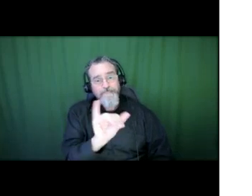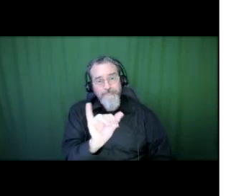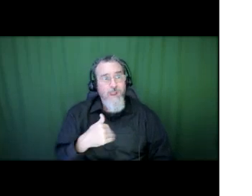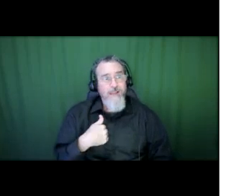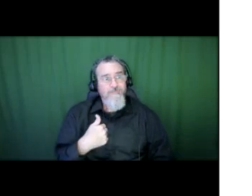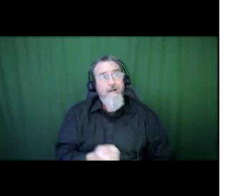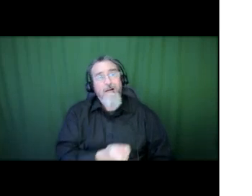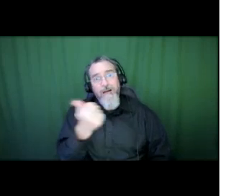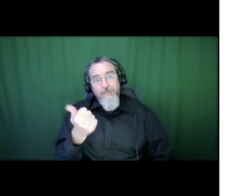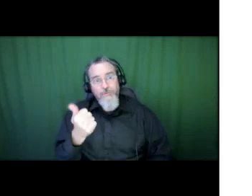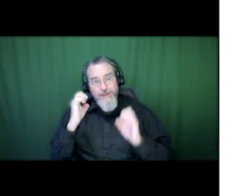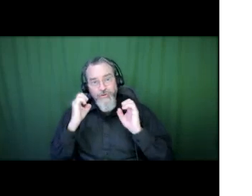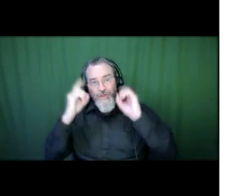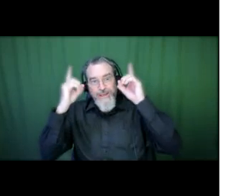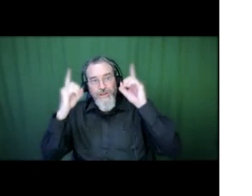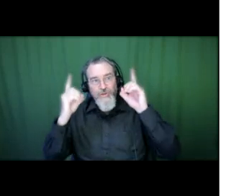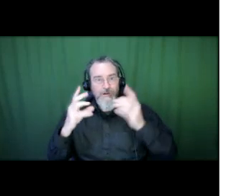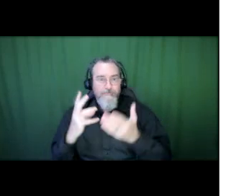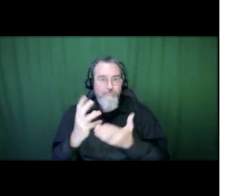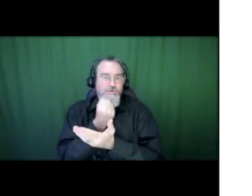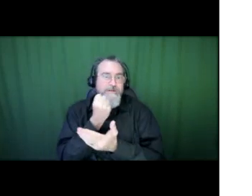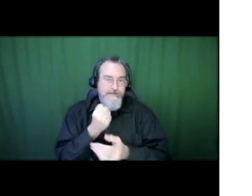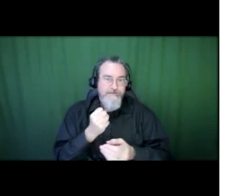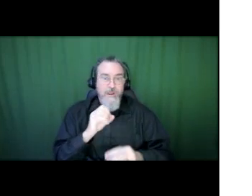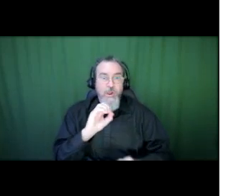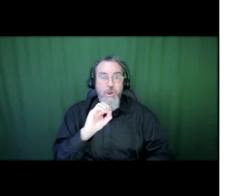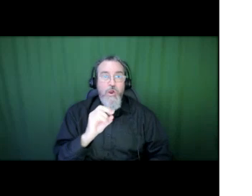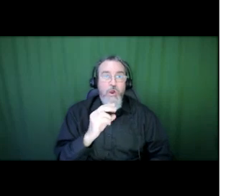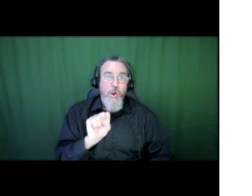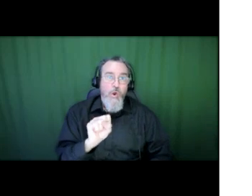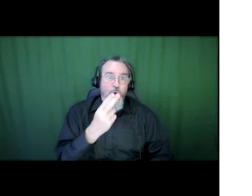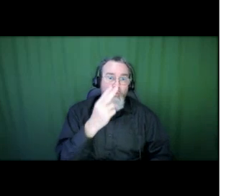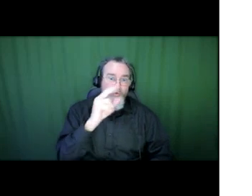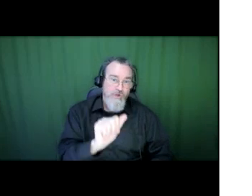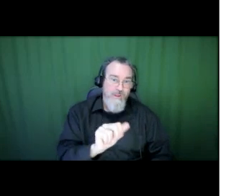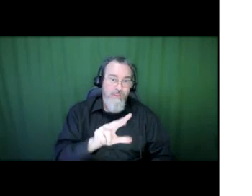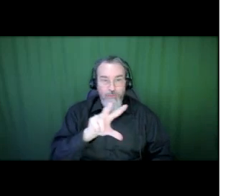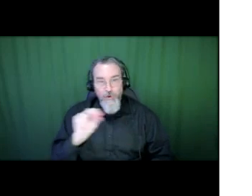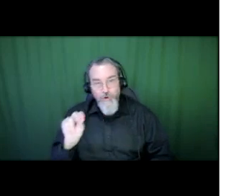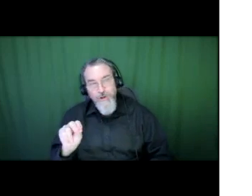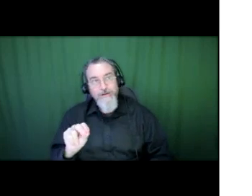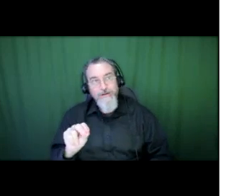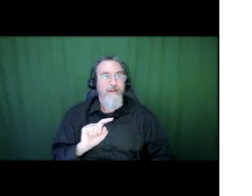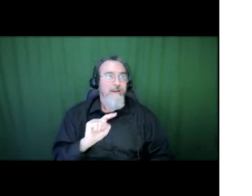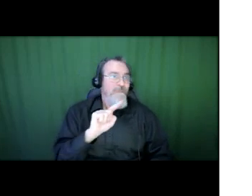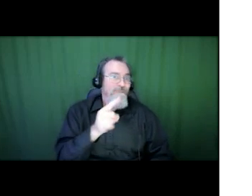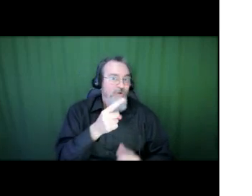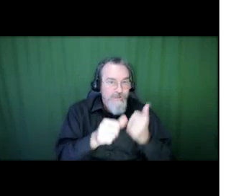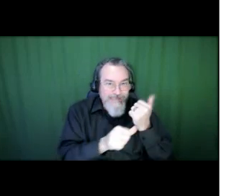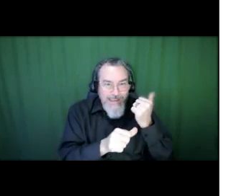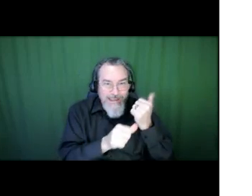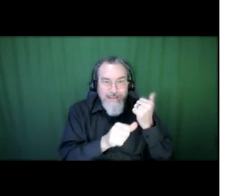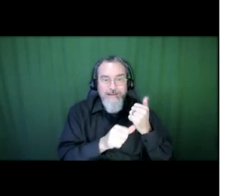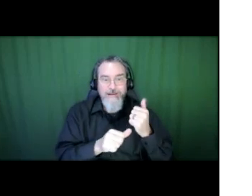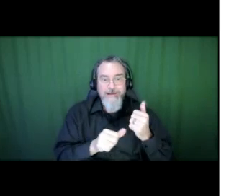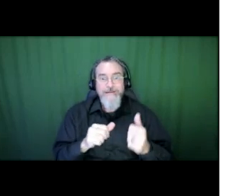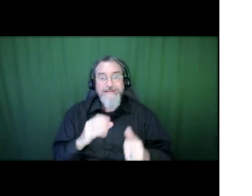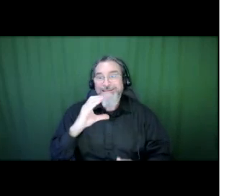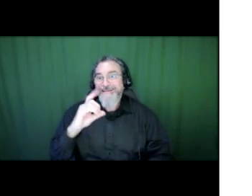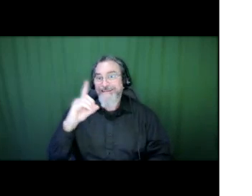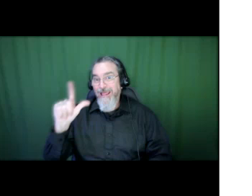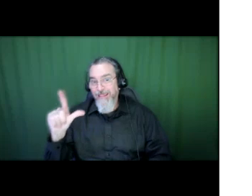like OSHA 30, first aid, commercial driver's license, and equipment operator certification as well. And some of the other